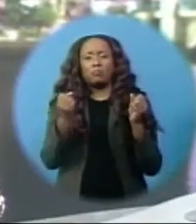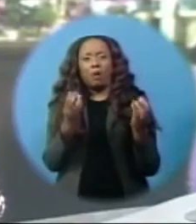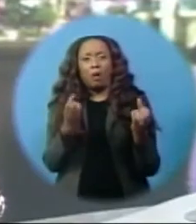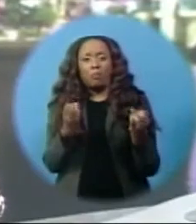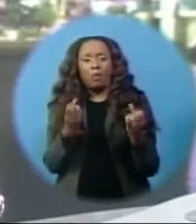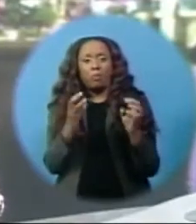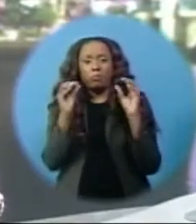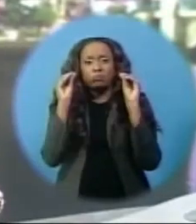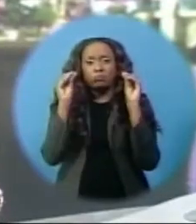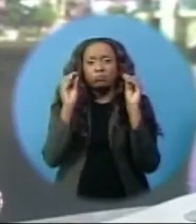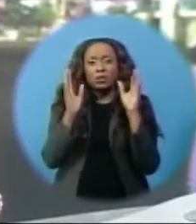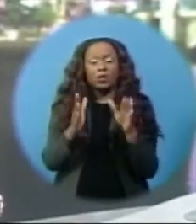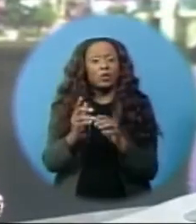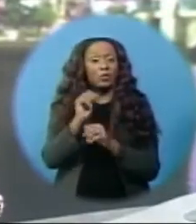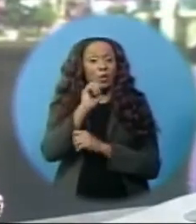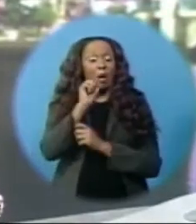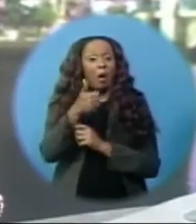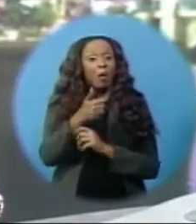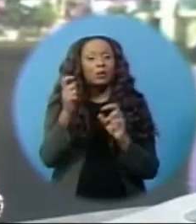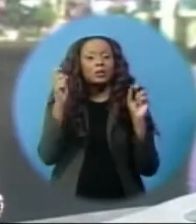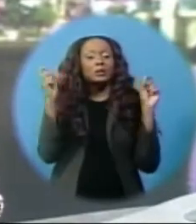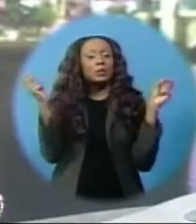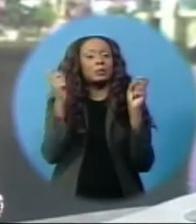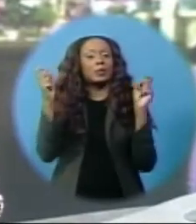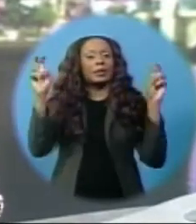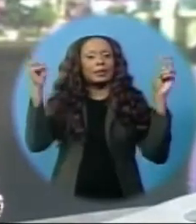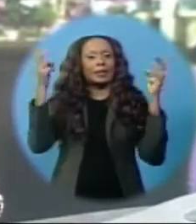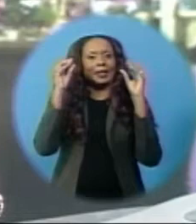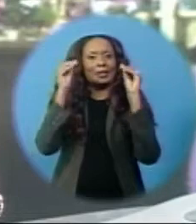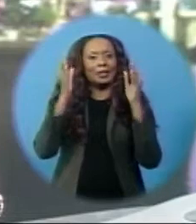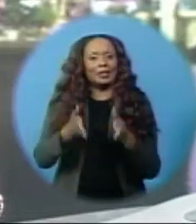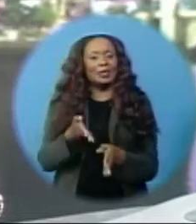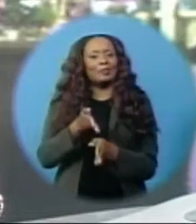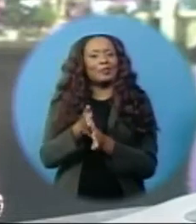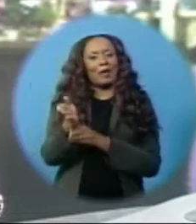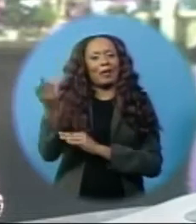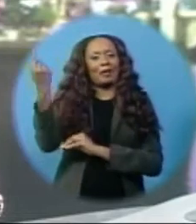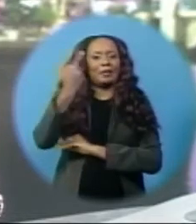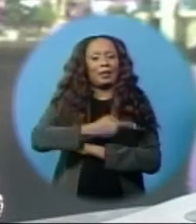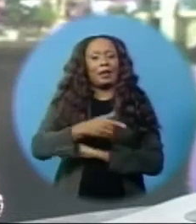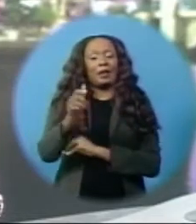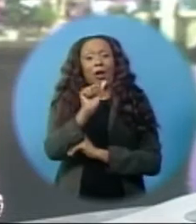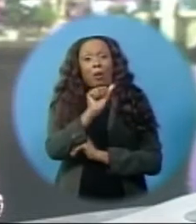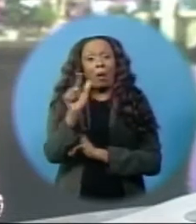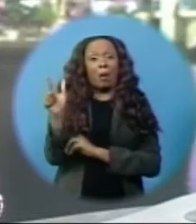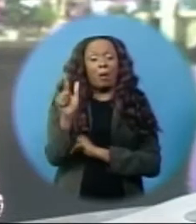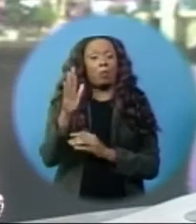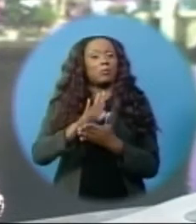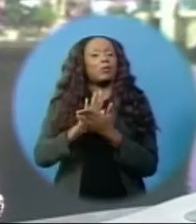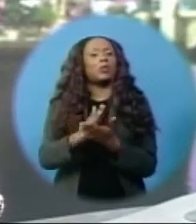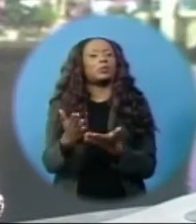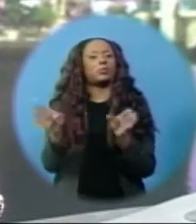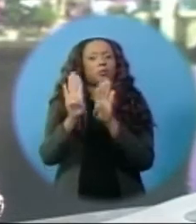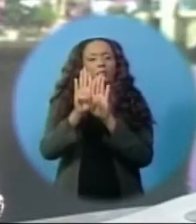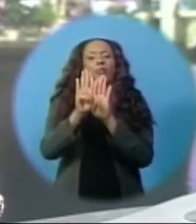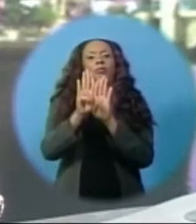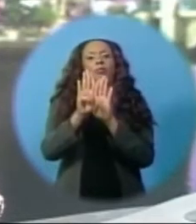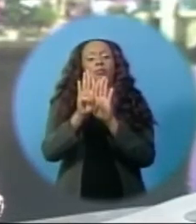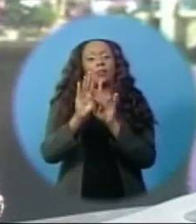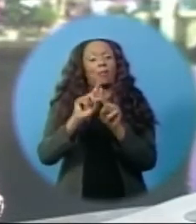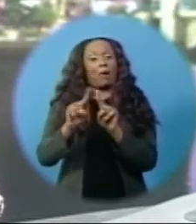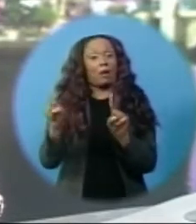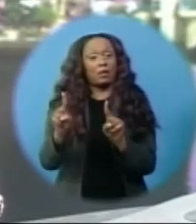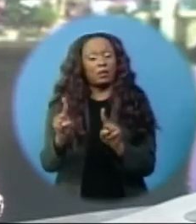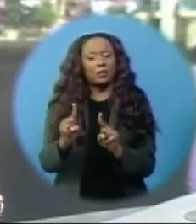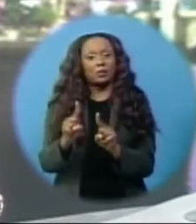Hundreds of teachers in Barbados will celebrate Teachers Professional Day tomorrow, and all schools will be closed. However, the Ministry